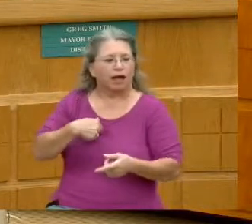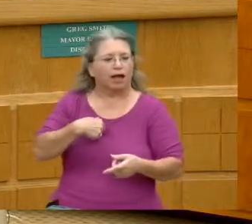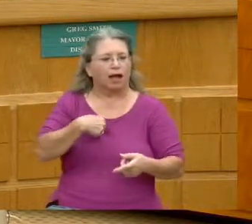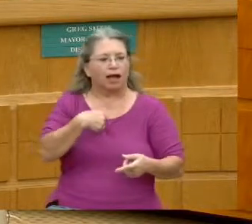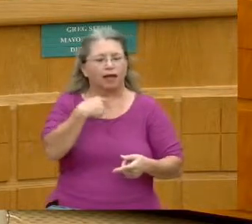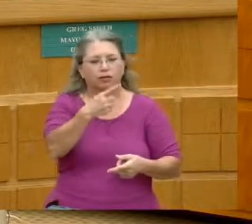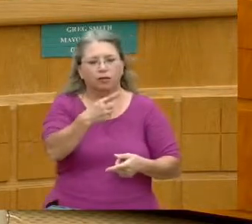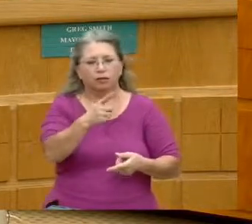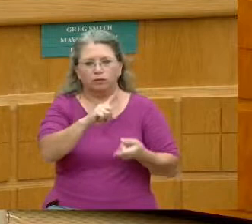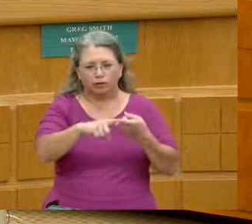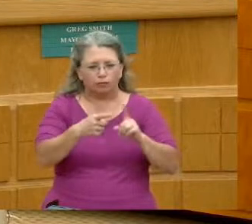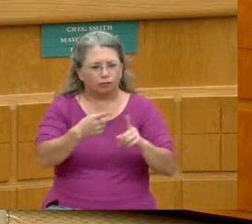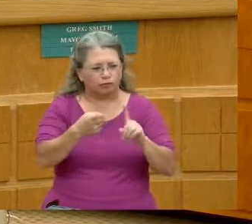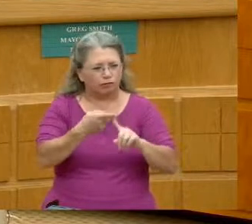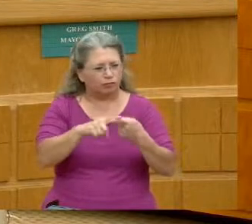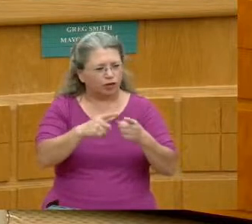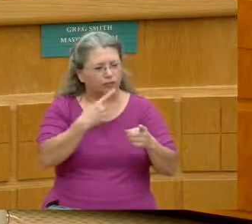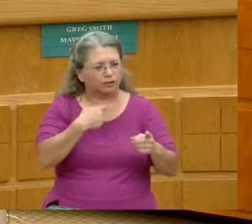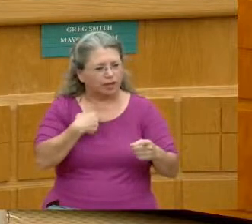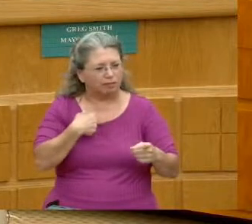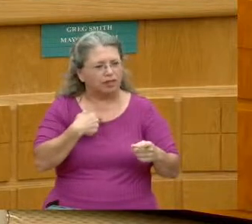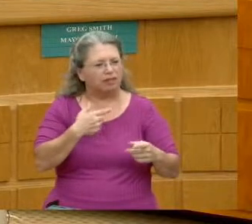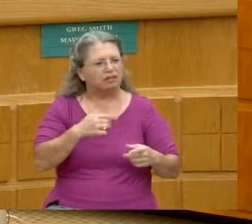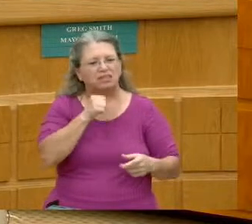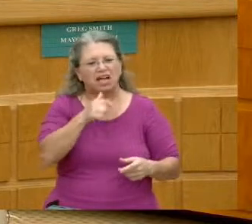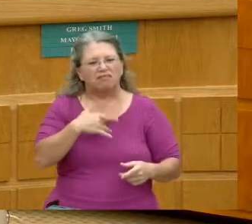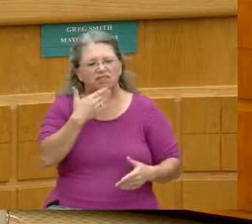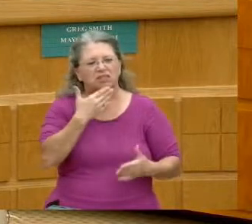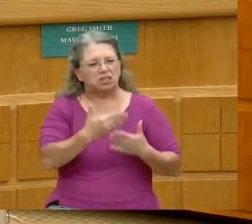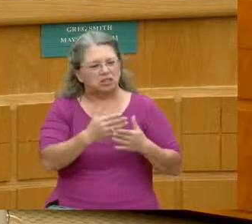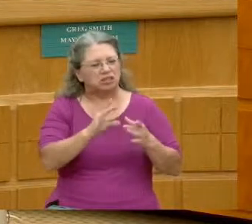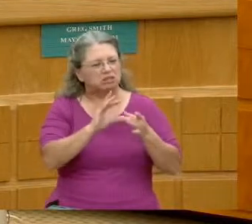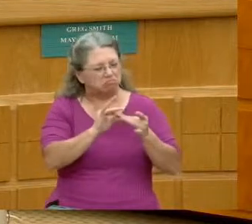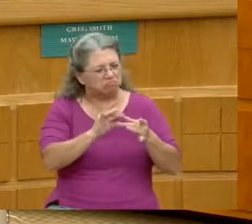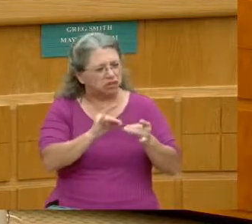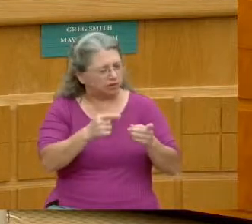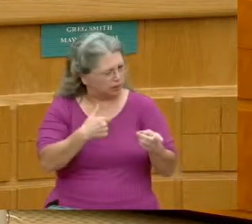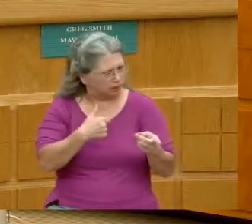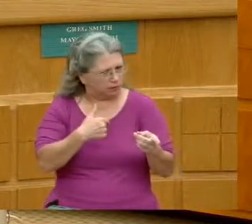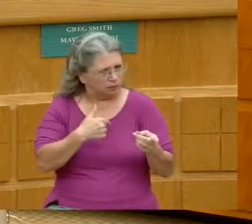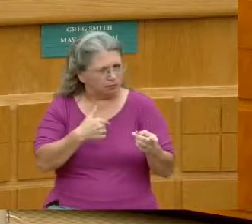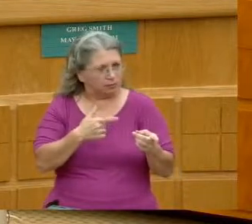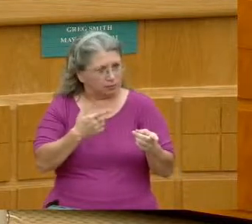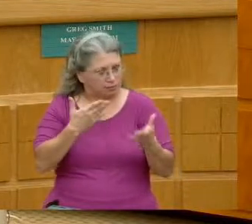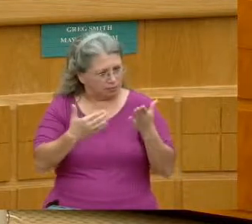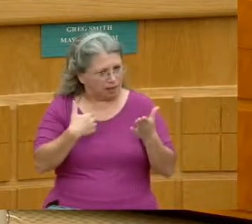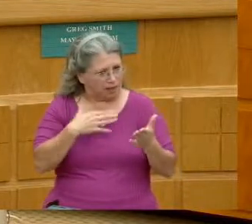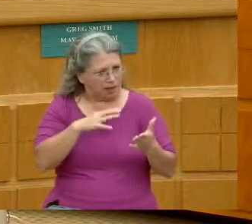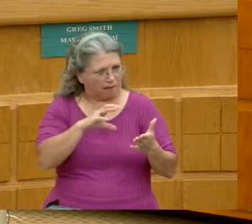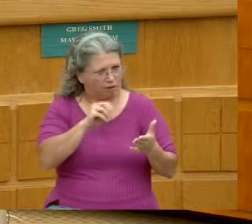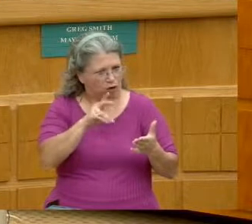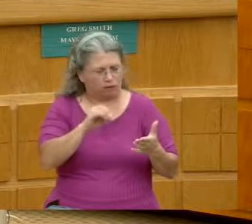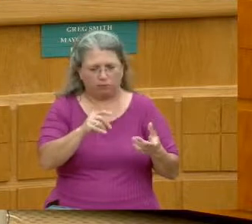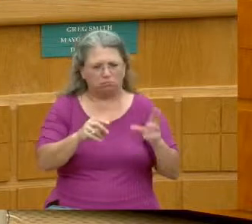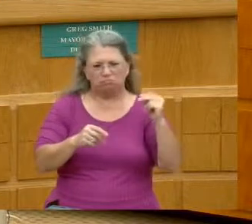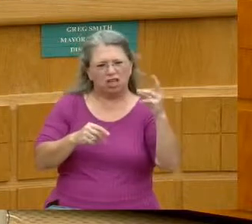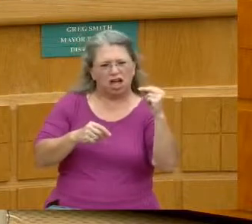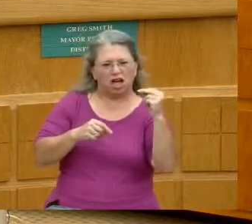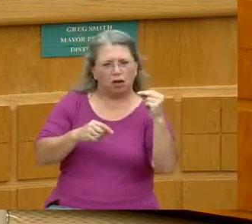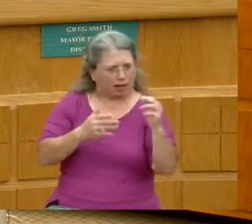have all of the symptoms. I was like, well, you don't need to have any of the symptoms to have COVID-19. There's plenty of asymptomatics, or you